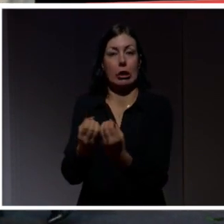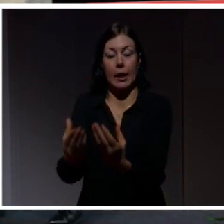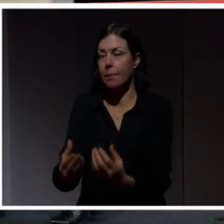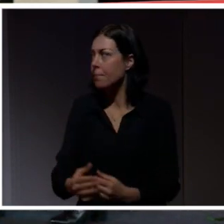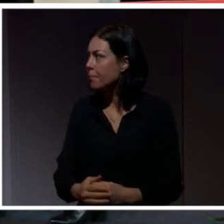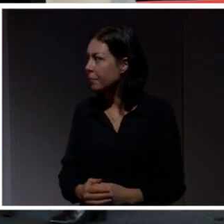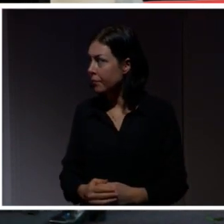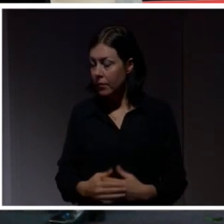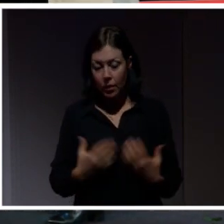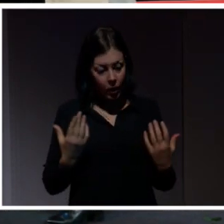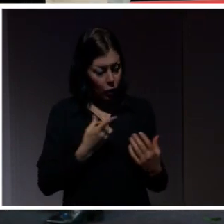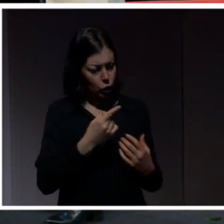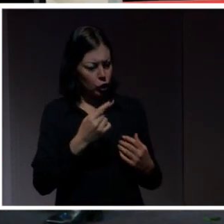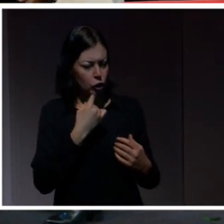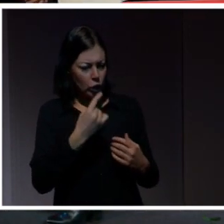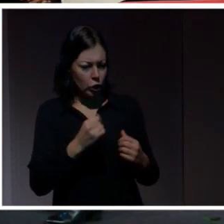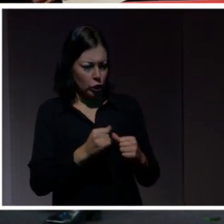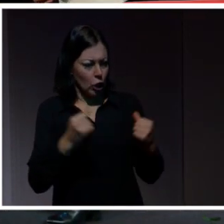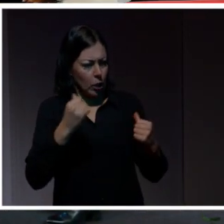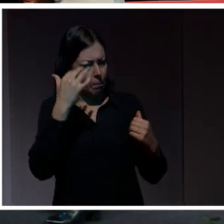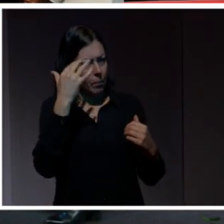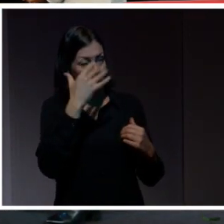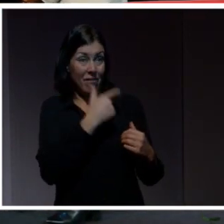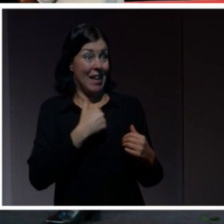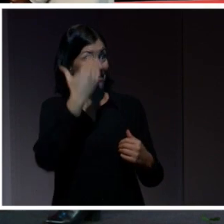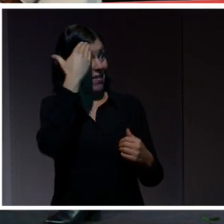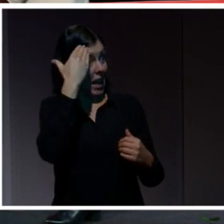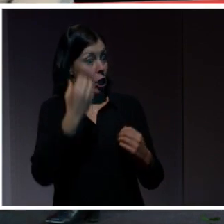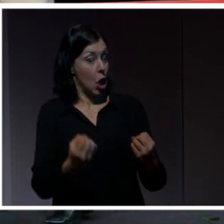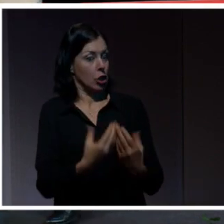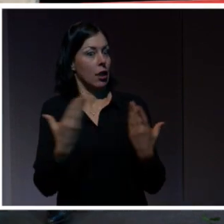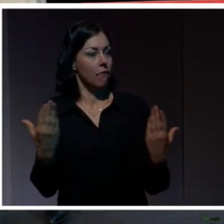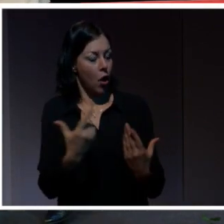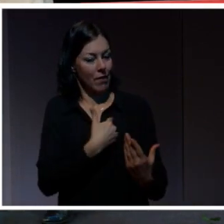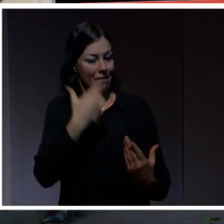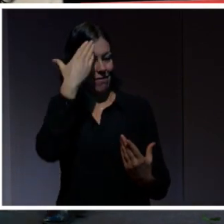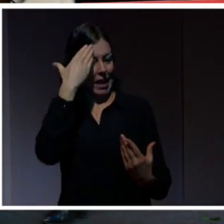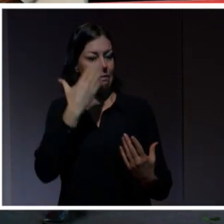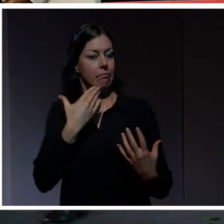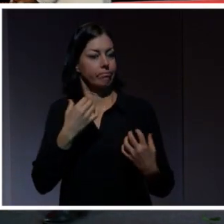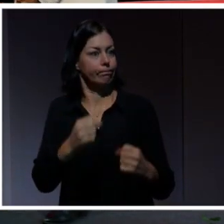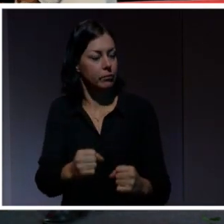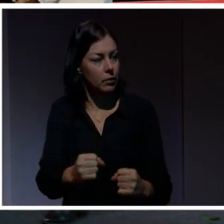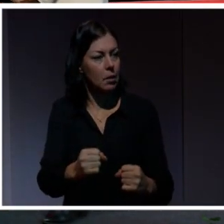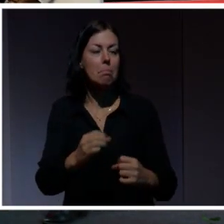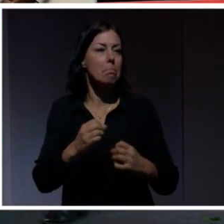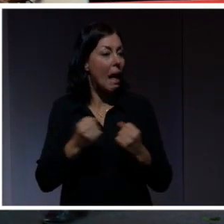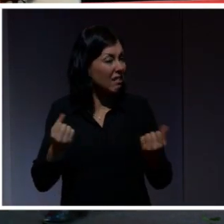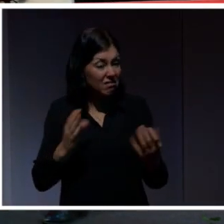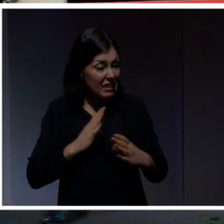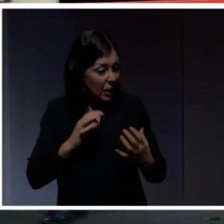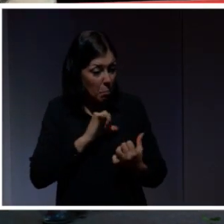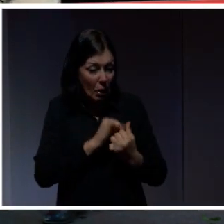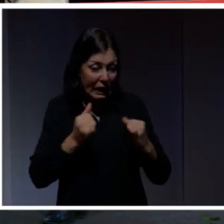that, for a lot of the biggest problems, we know exactly what the solutions are. We know what actions need taking. There's just no political will, or the